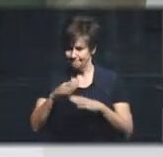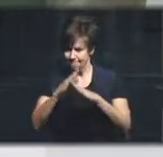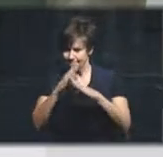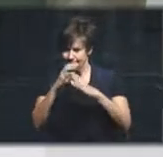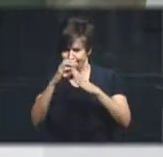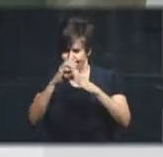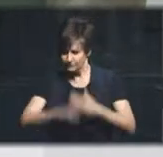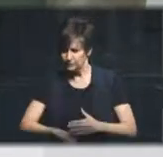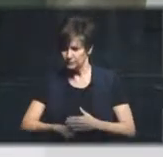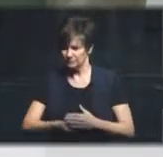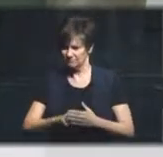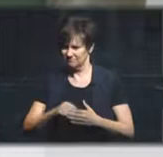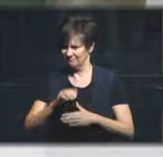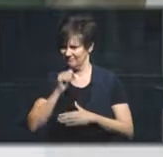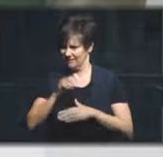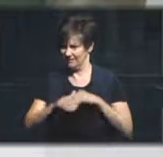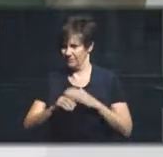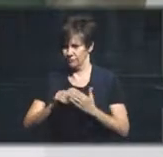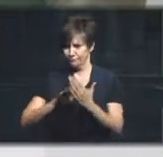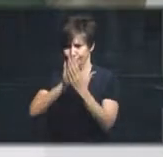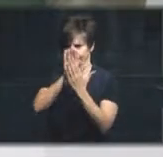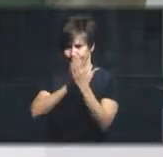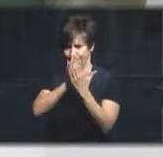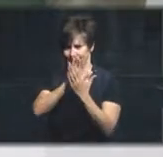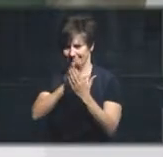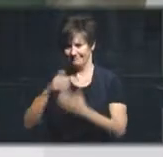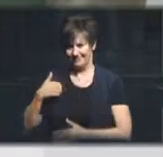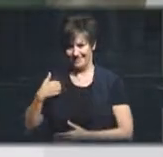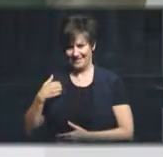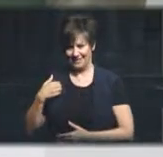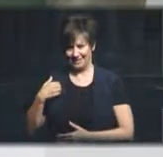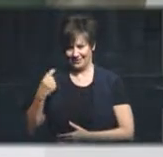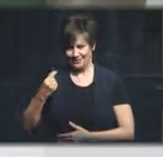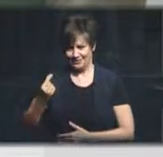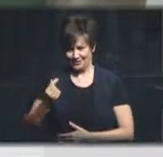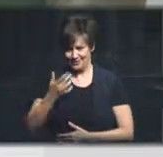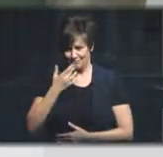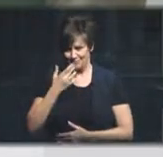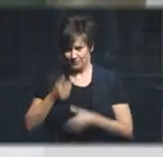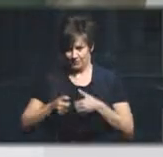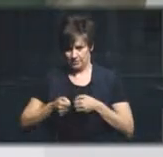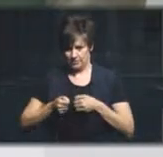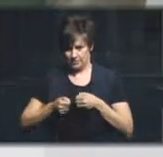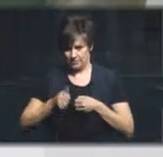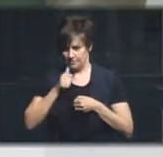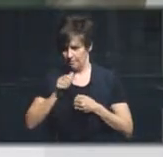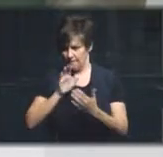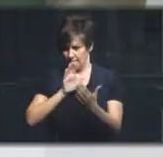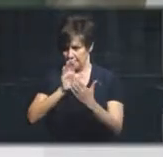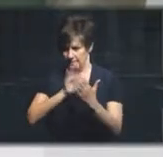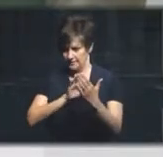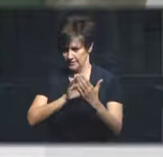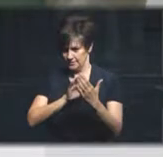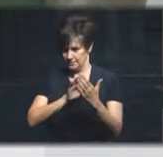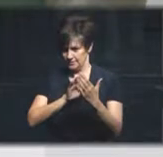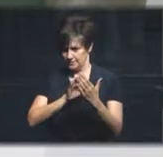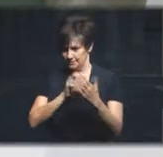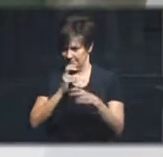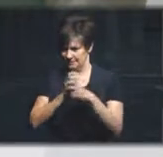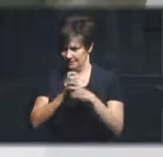uncomfortable face-to-face. We know that's how the younger generation especially likes to conduct a lot of their difficult conversations. So